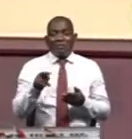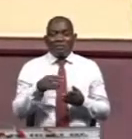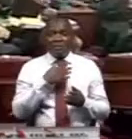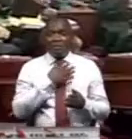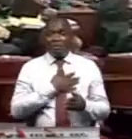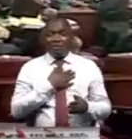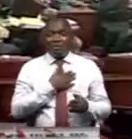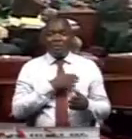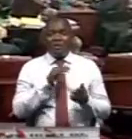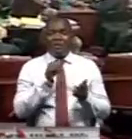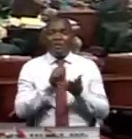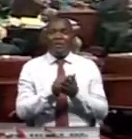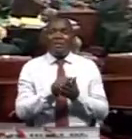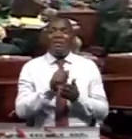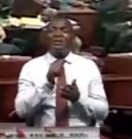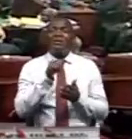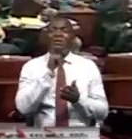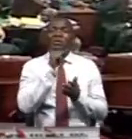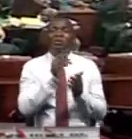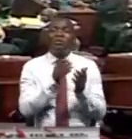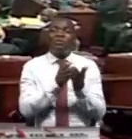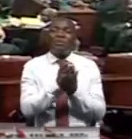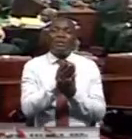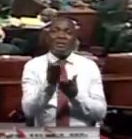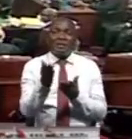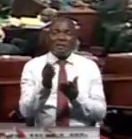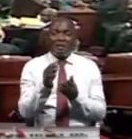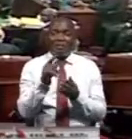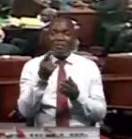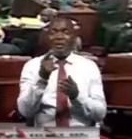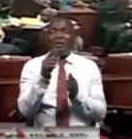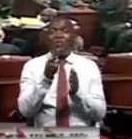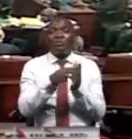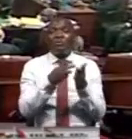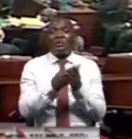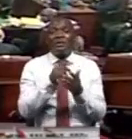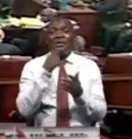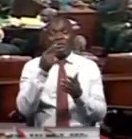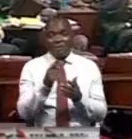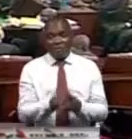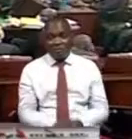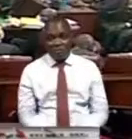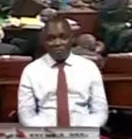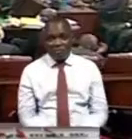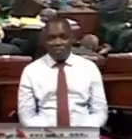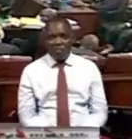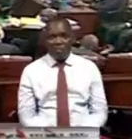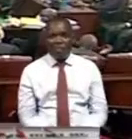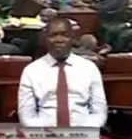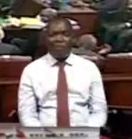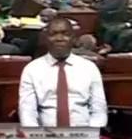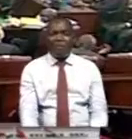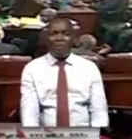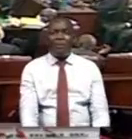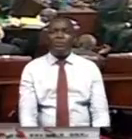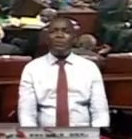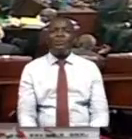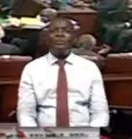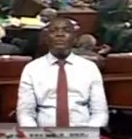that is not an accurate account of that first witness's cross-examination. In any case, that witness for